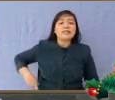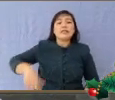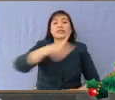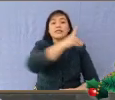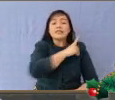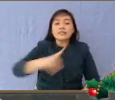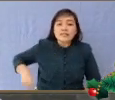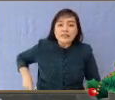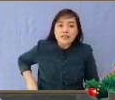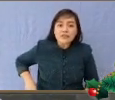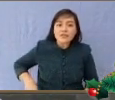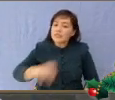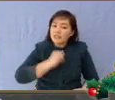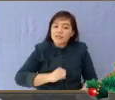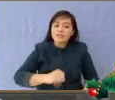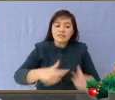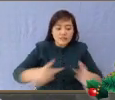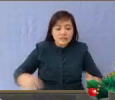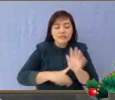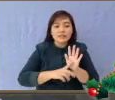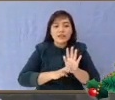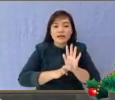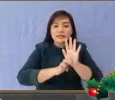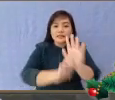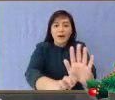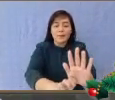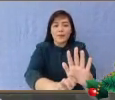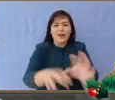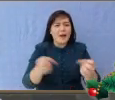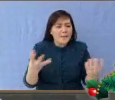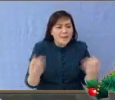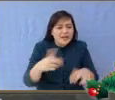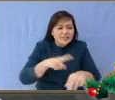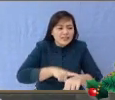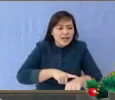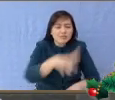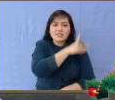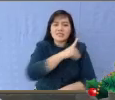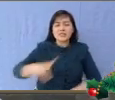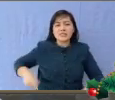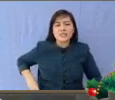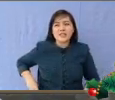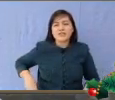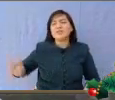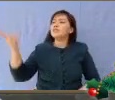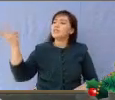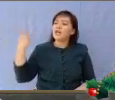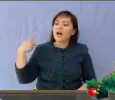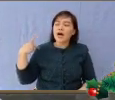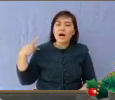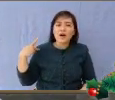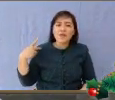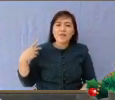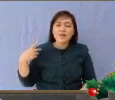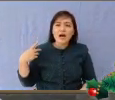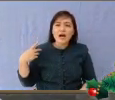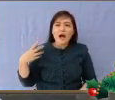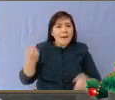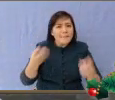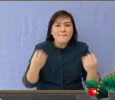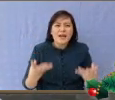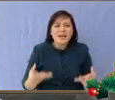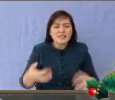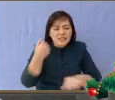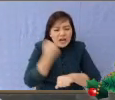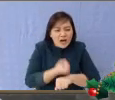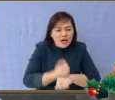the midst of traitors. Many times, si David po ay nalagay sa alanganin yung kanya po nga,